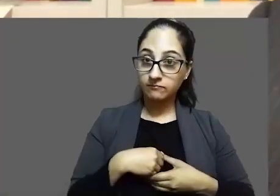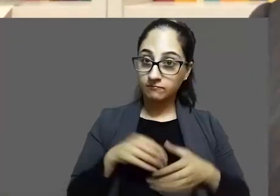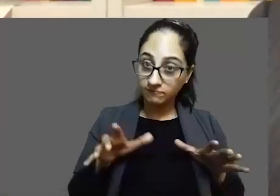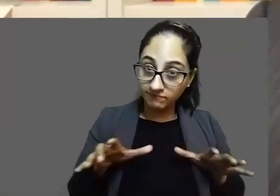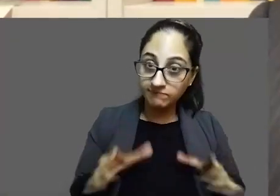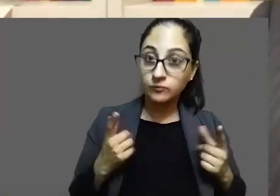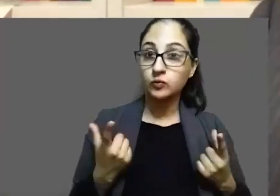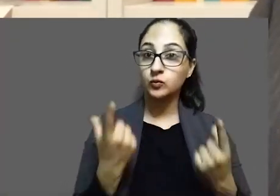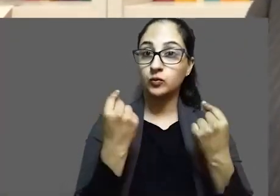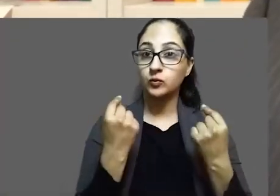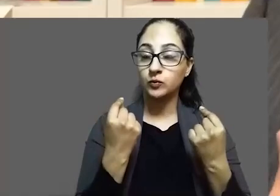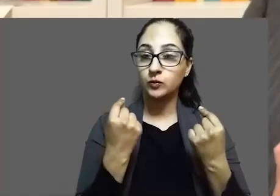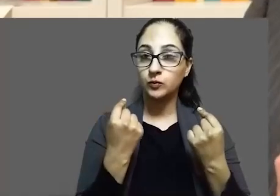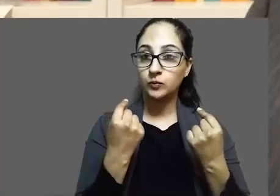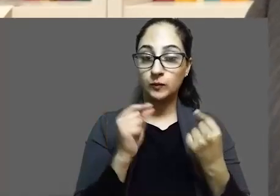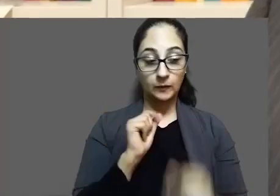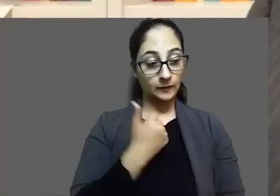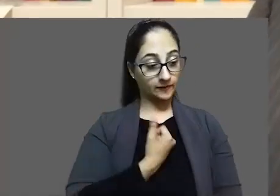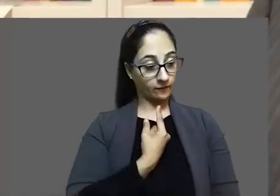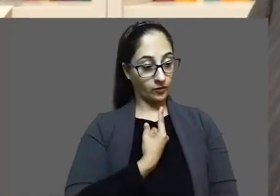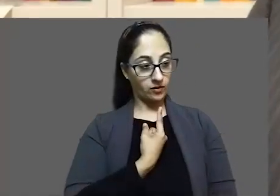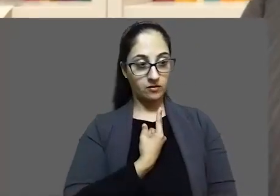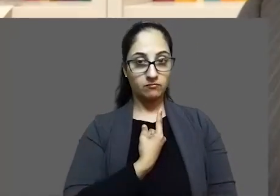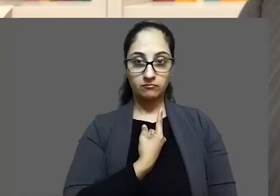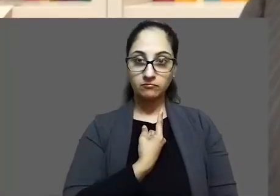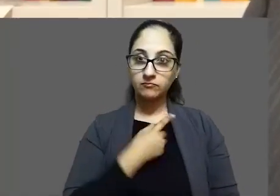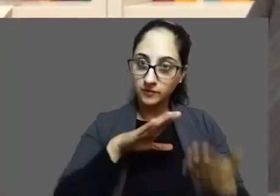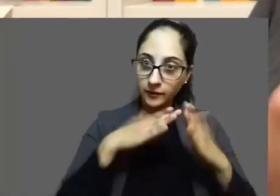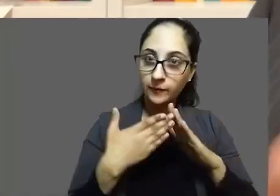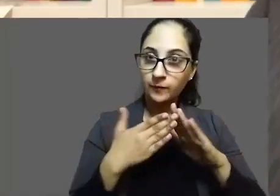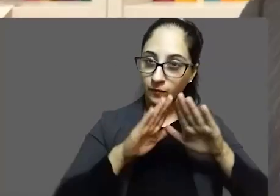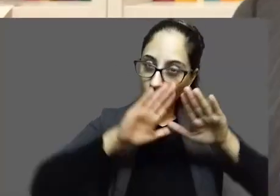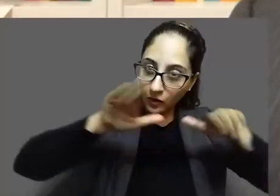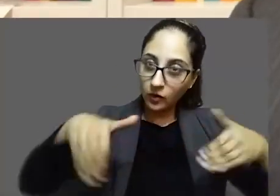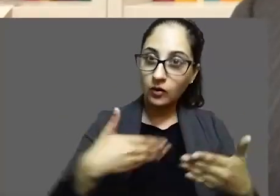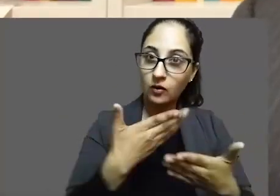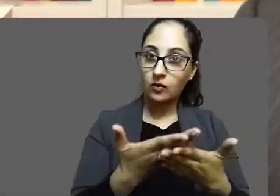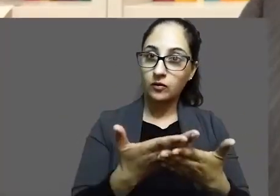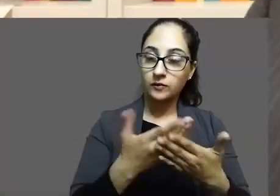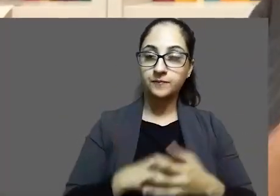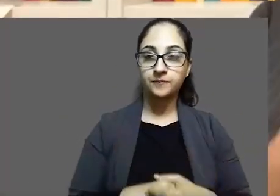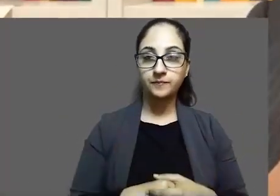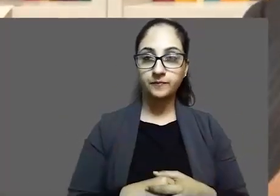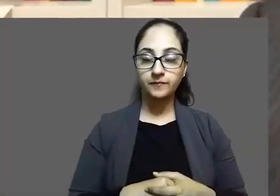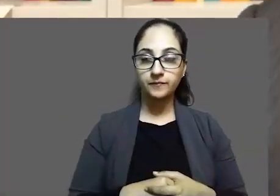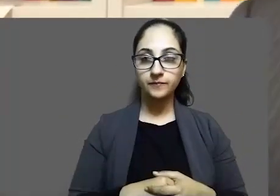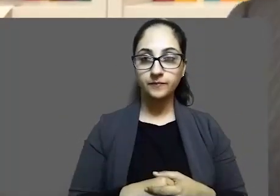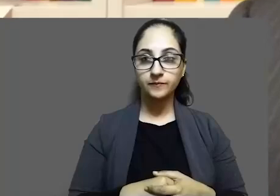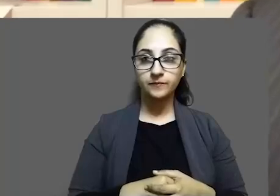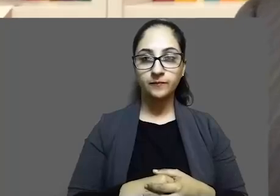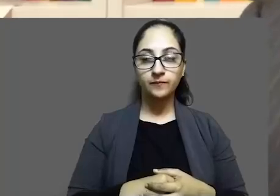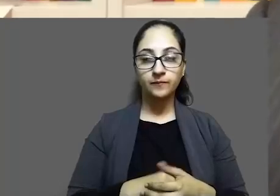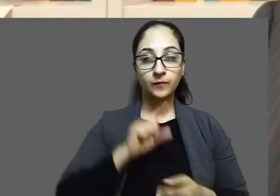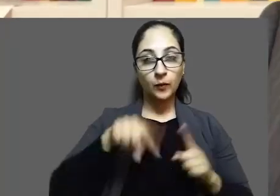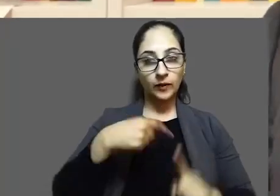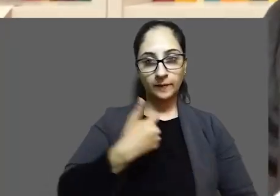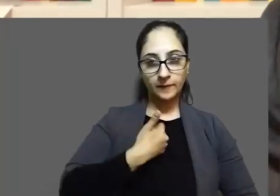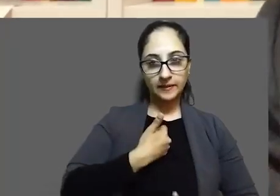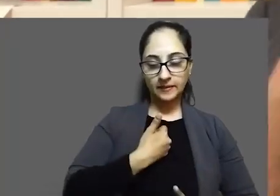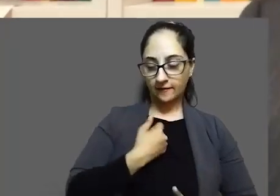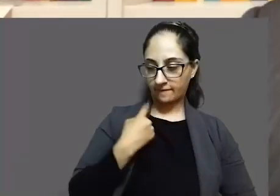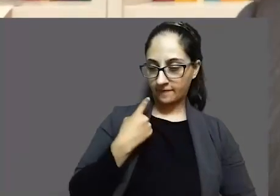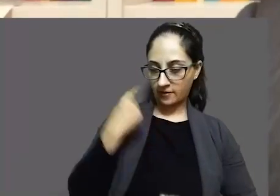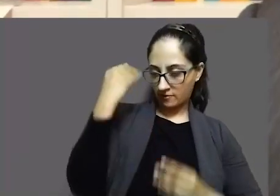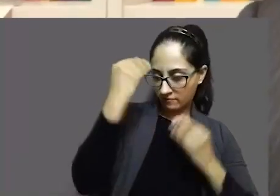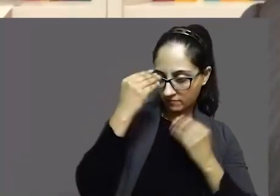and for the world at large. And so for me, every time I think about Imam Ali's teachings, every time I approach Imam Ali's teachings,